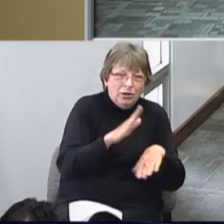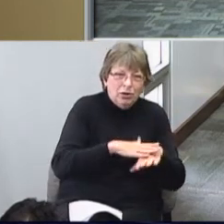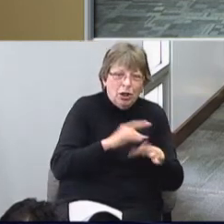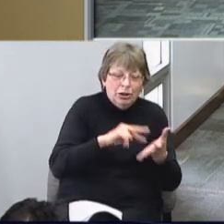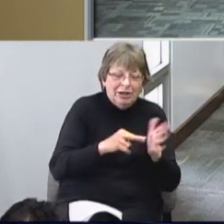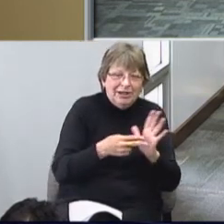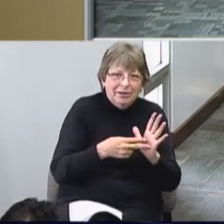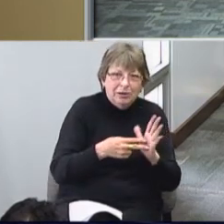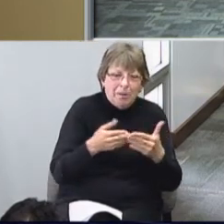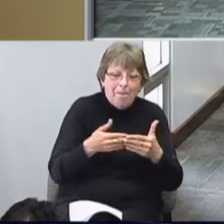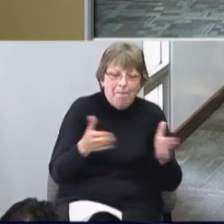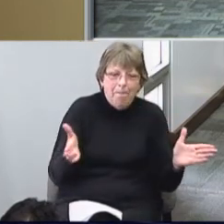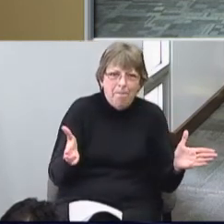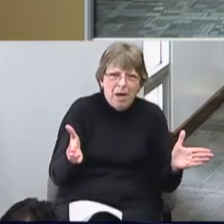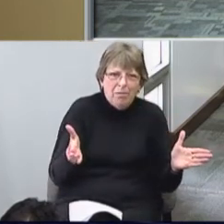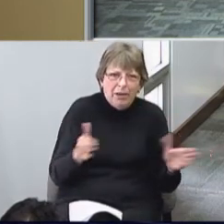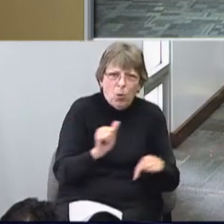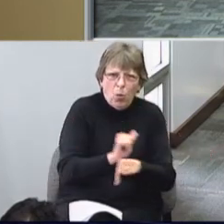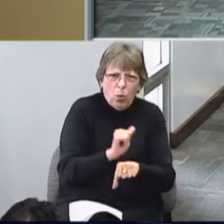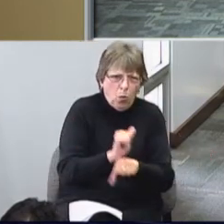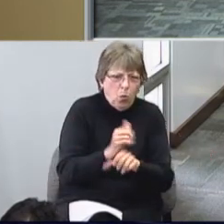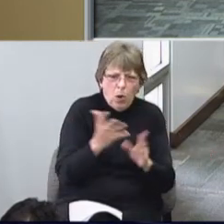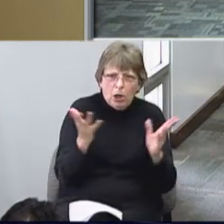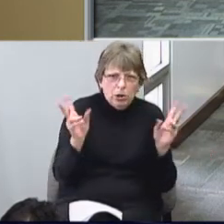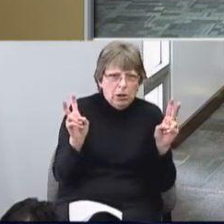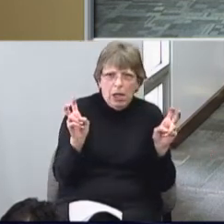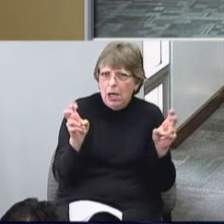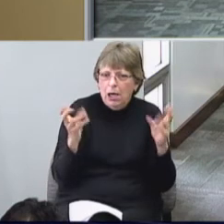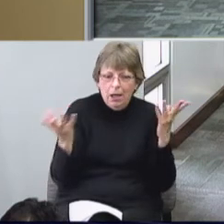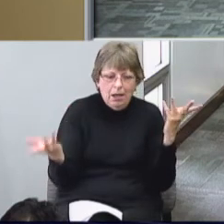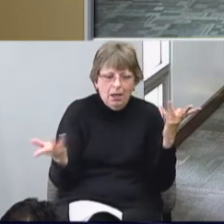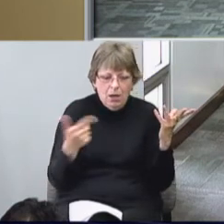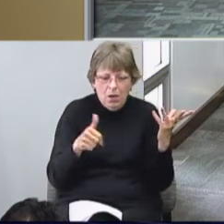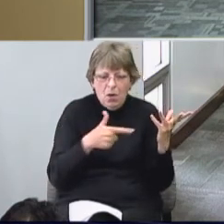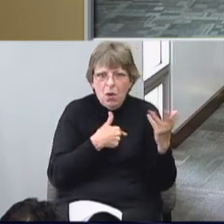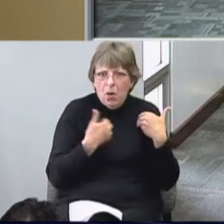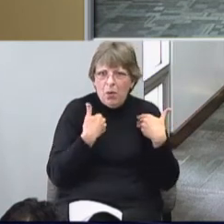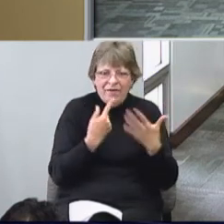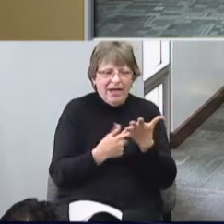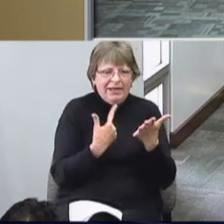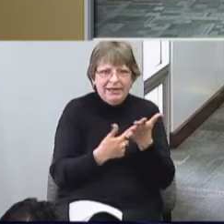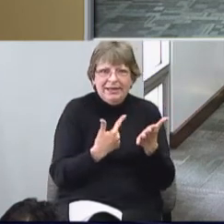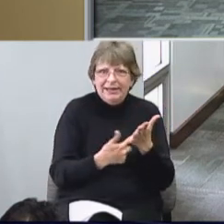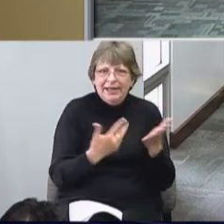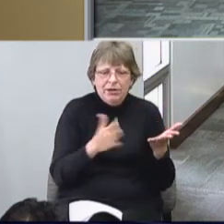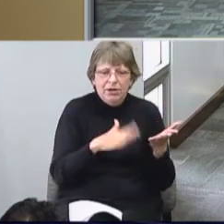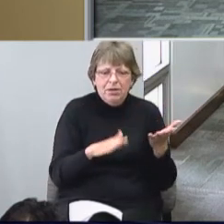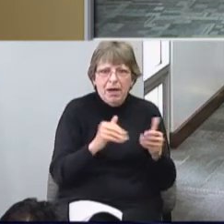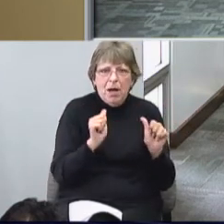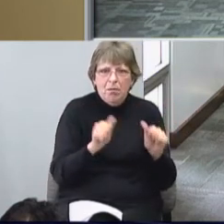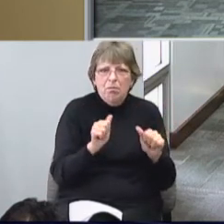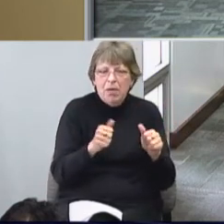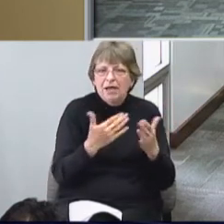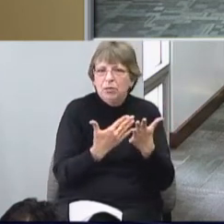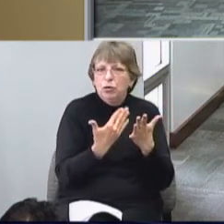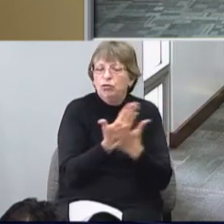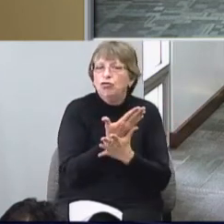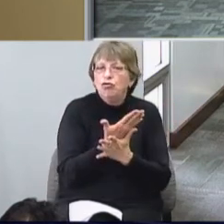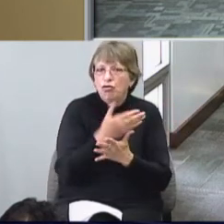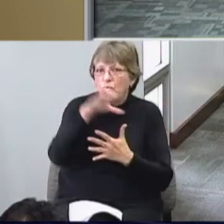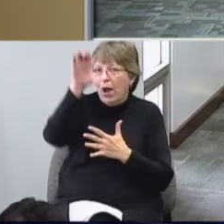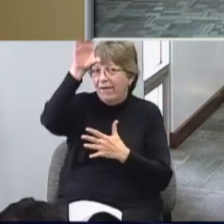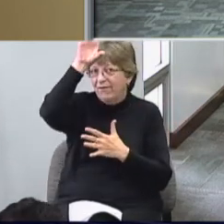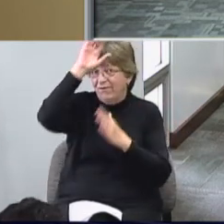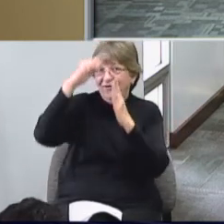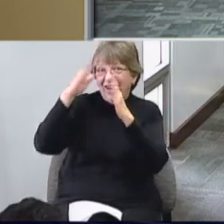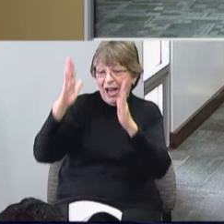of public works projects. We have had discussions at the council level about a potential new fire station or